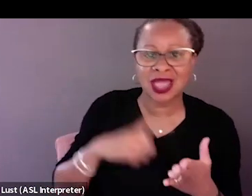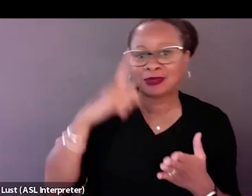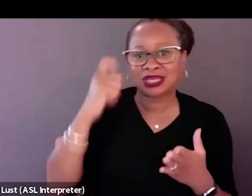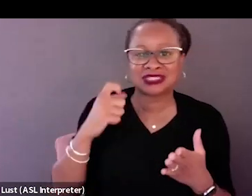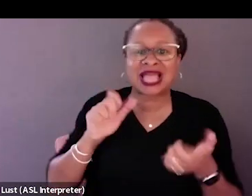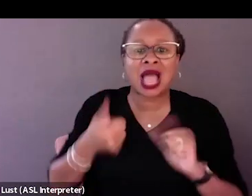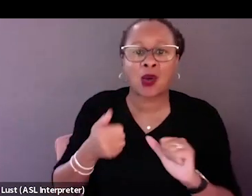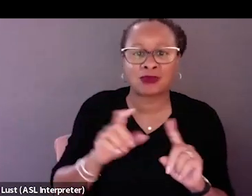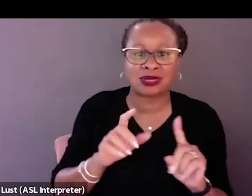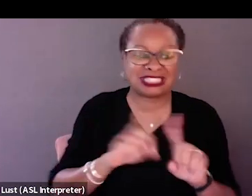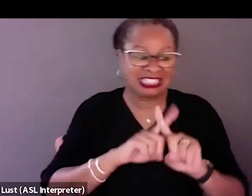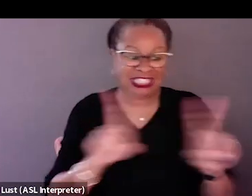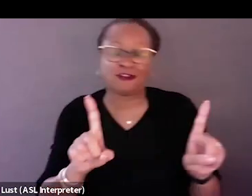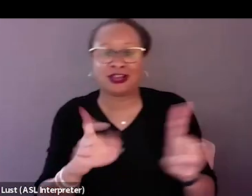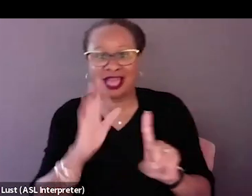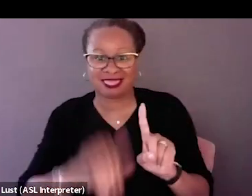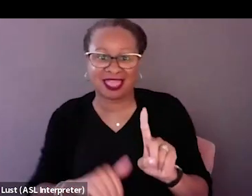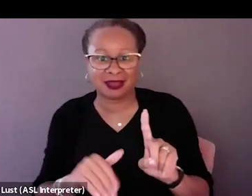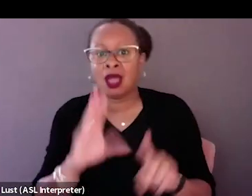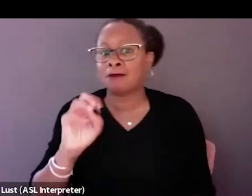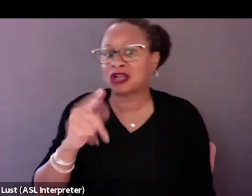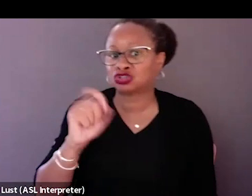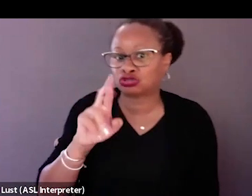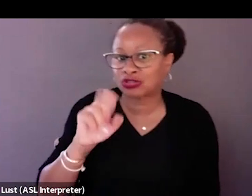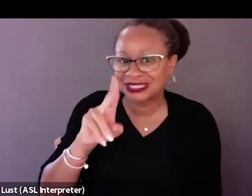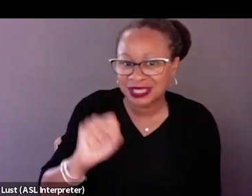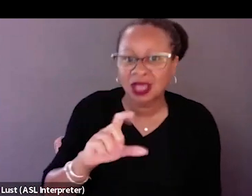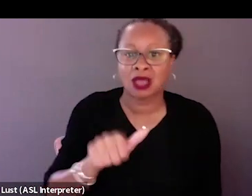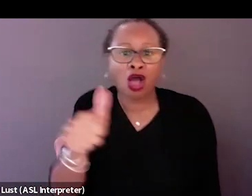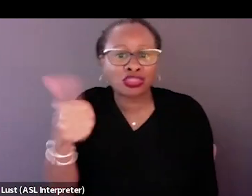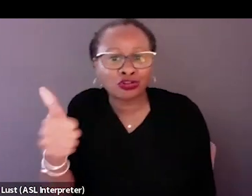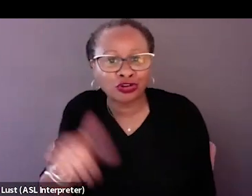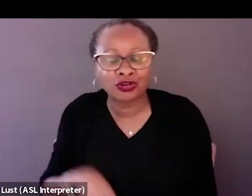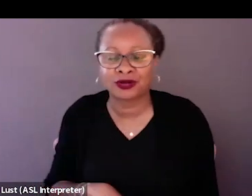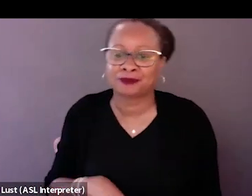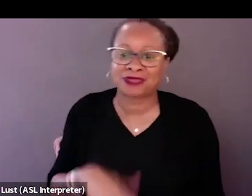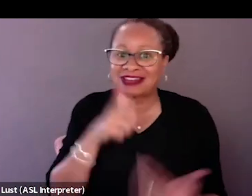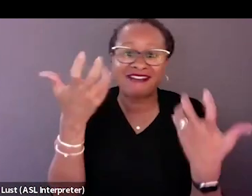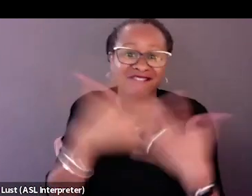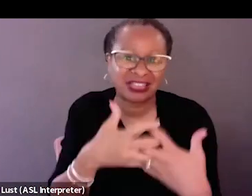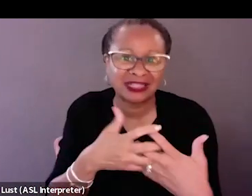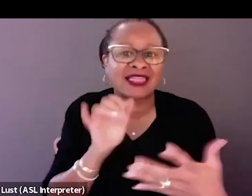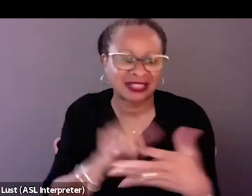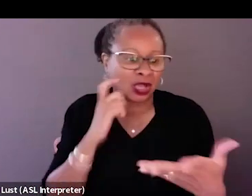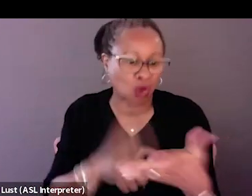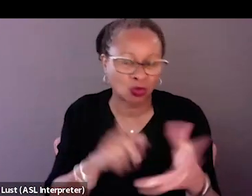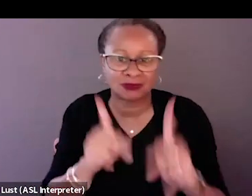stood out as other or monstrous or not, not fitting in. And so